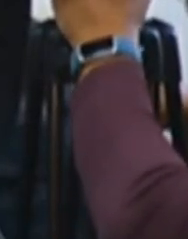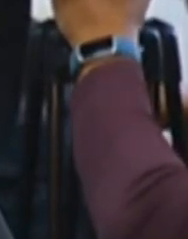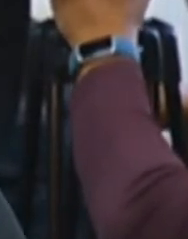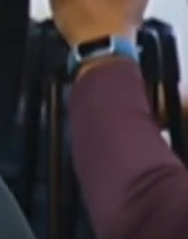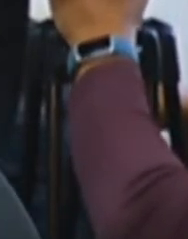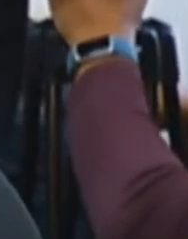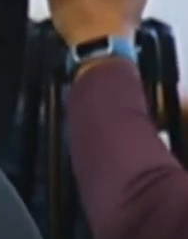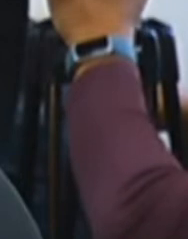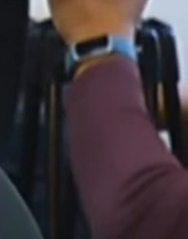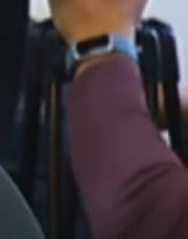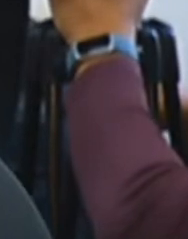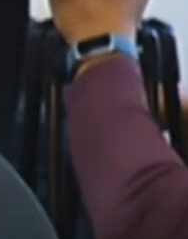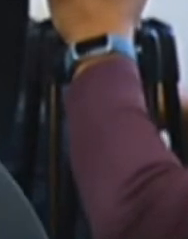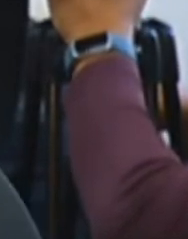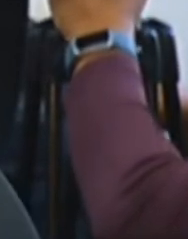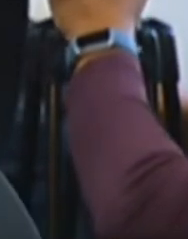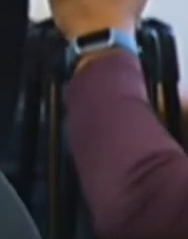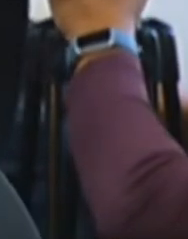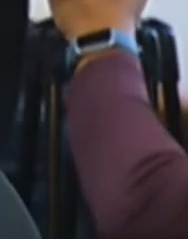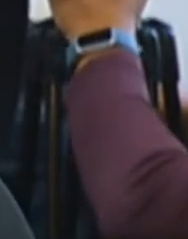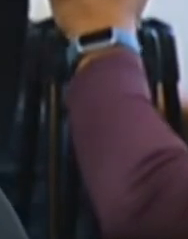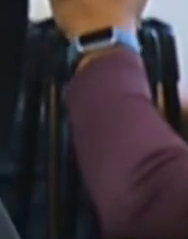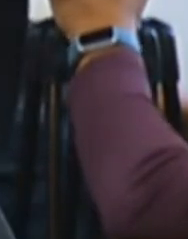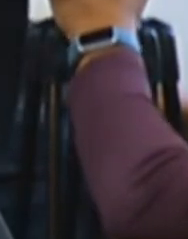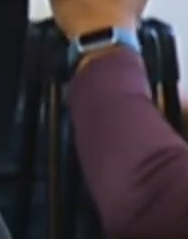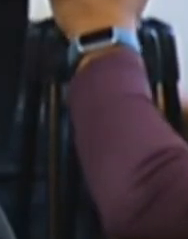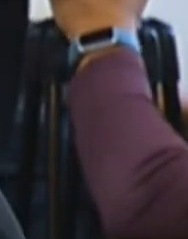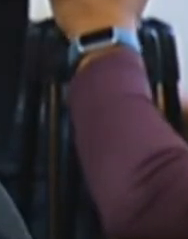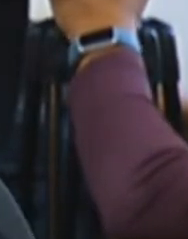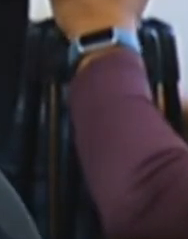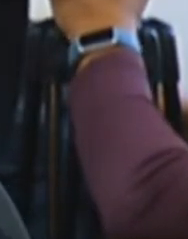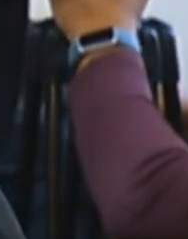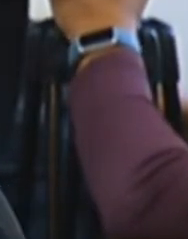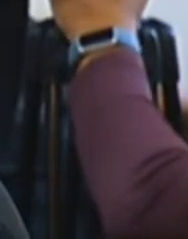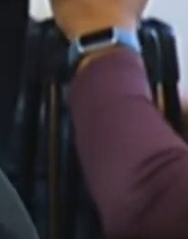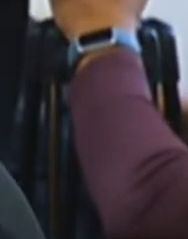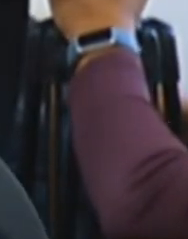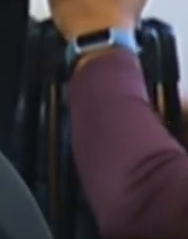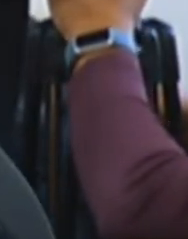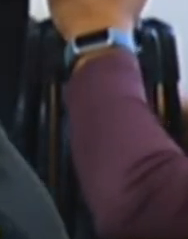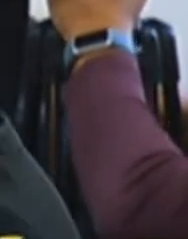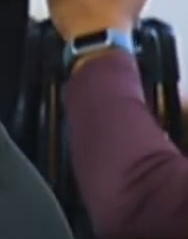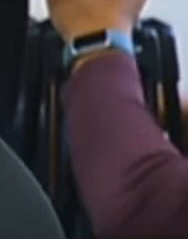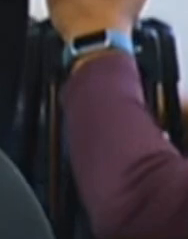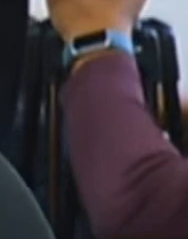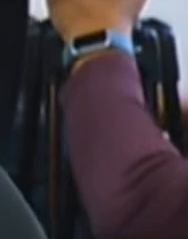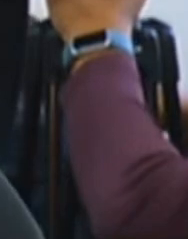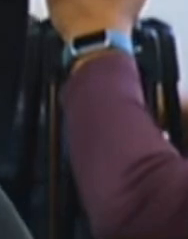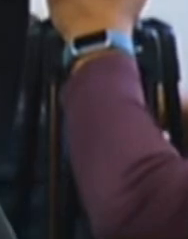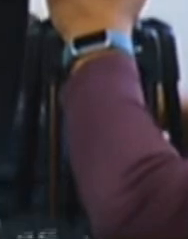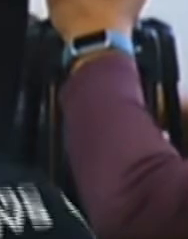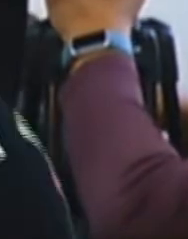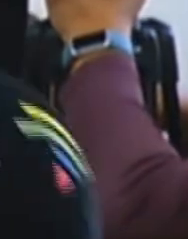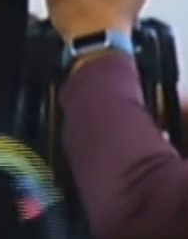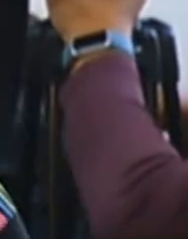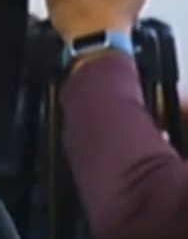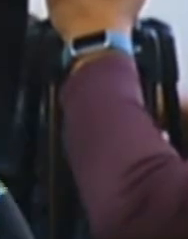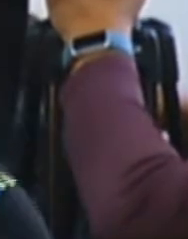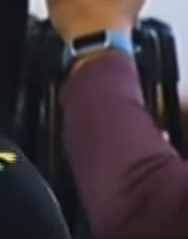my client is that he does not have a problem with media, because he is